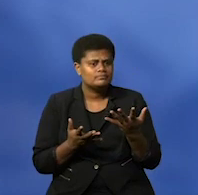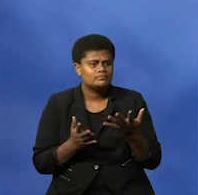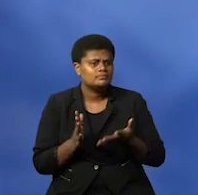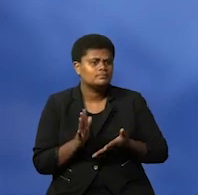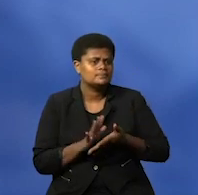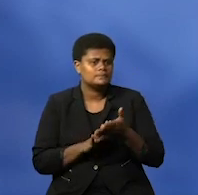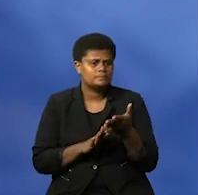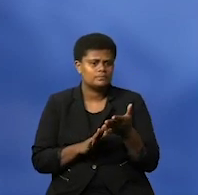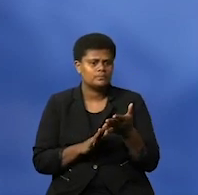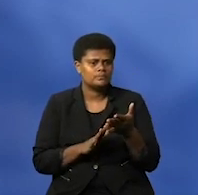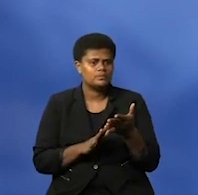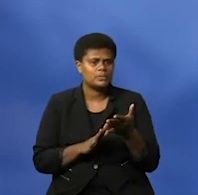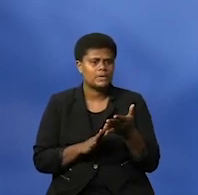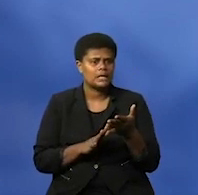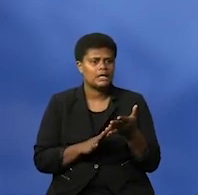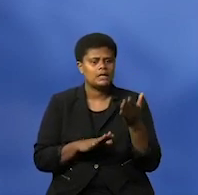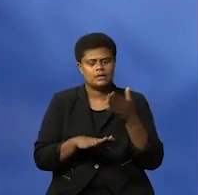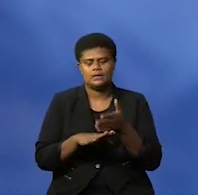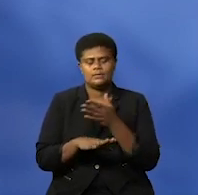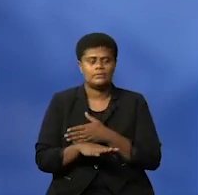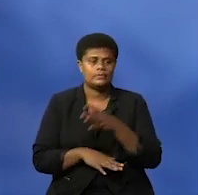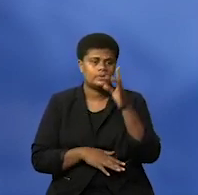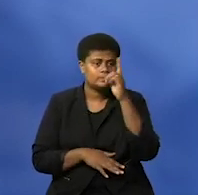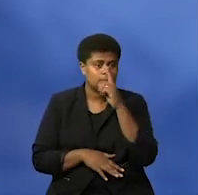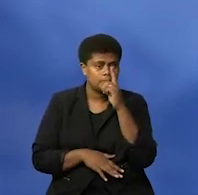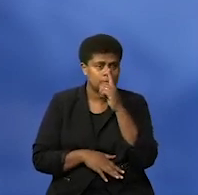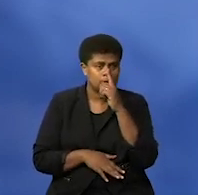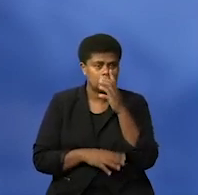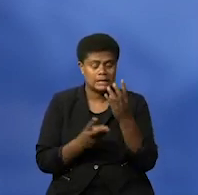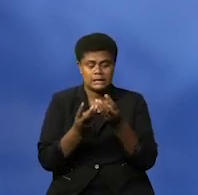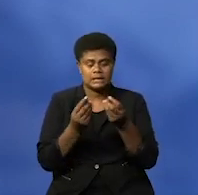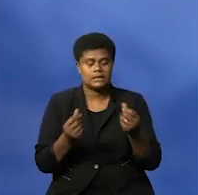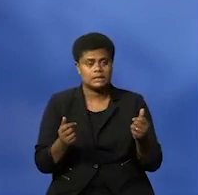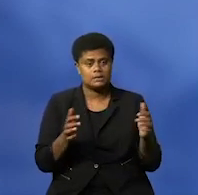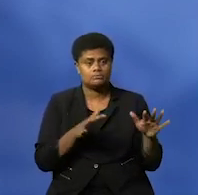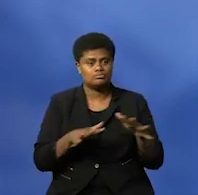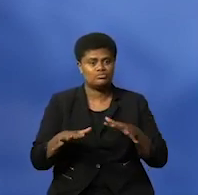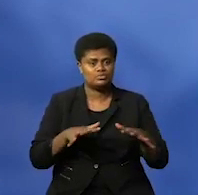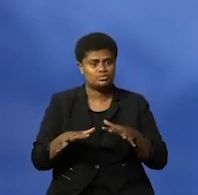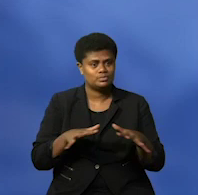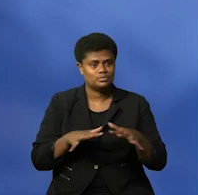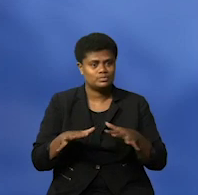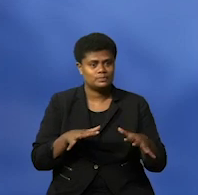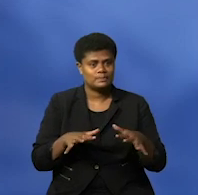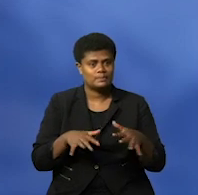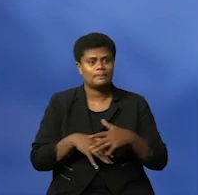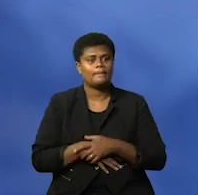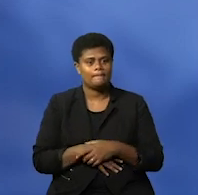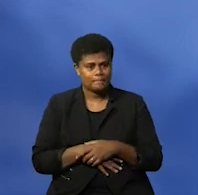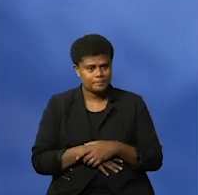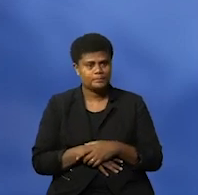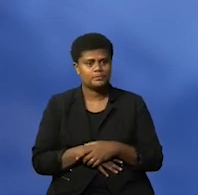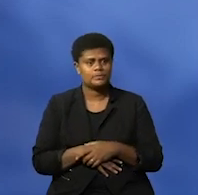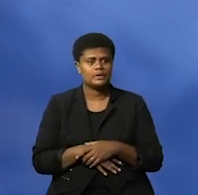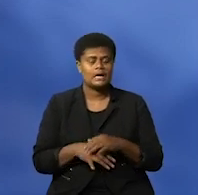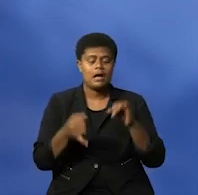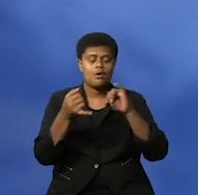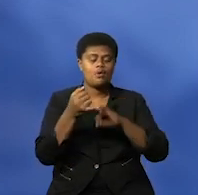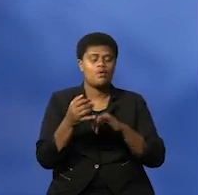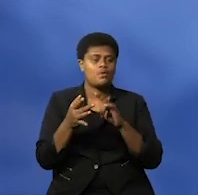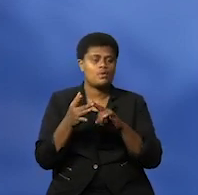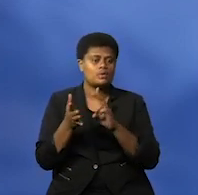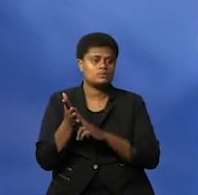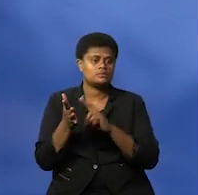when thou didst march through the wilderness, the earth shook and the heavens also dropped at the presence of God. Even